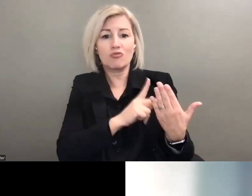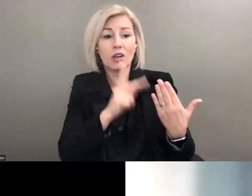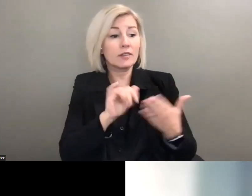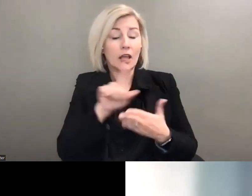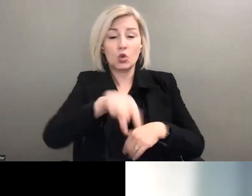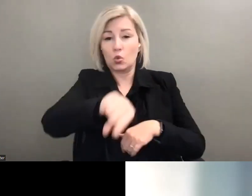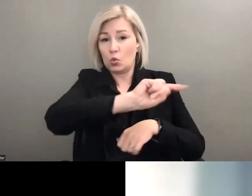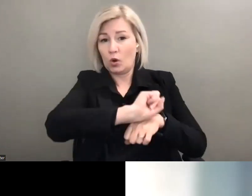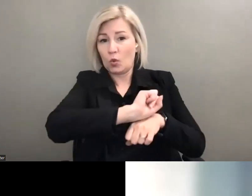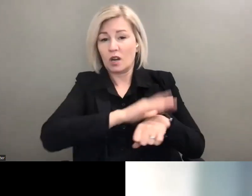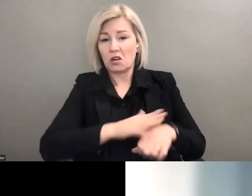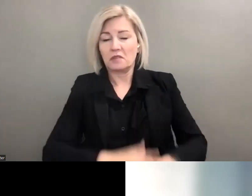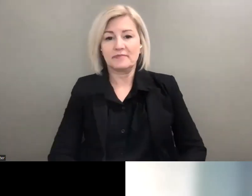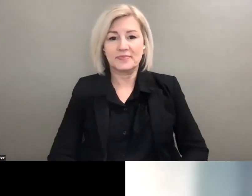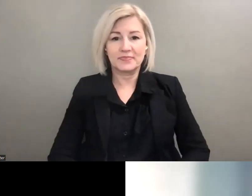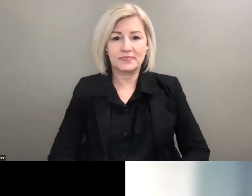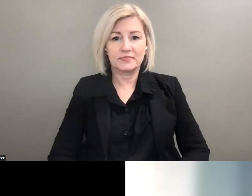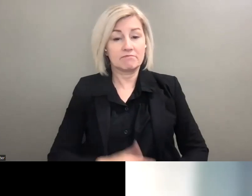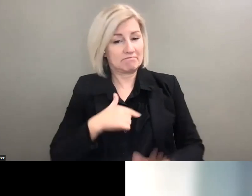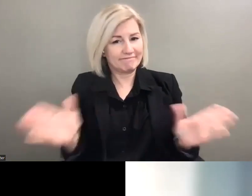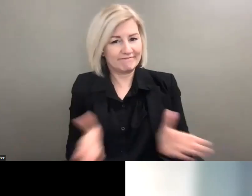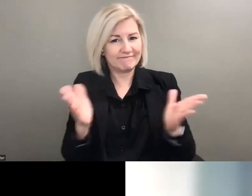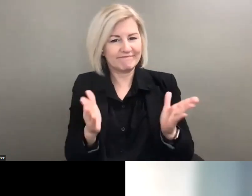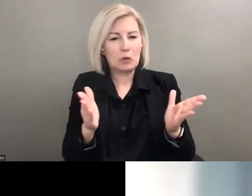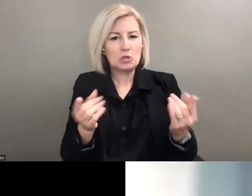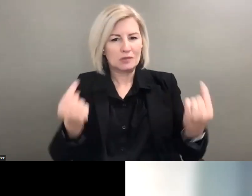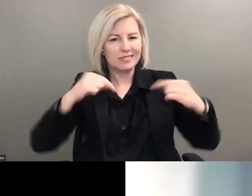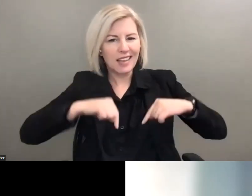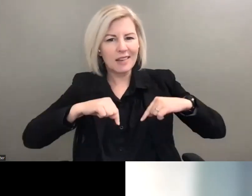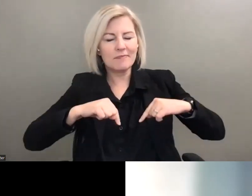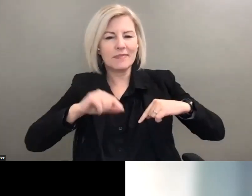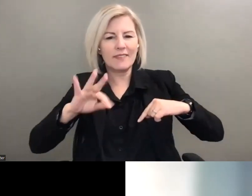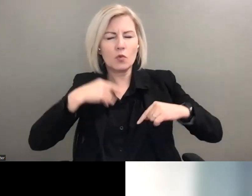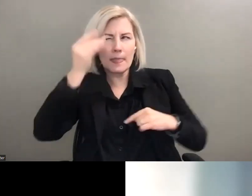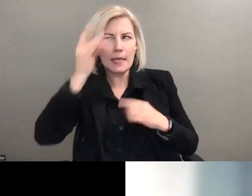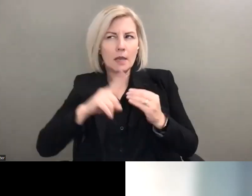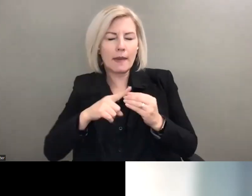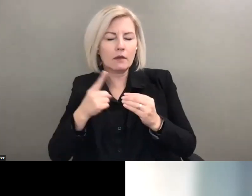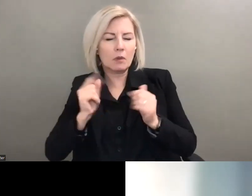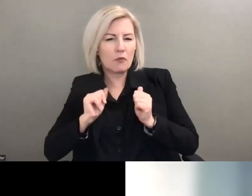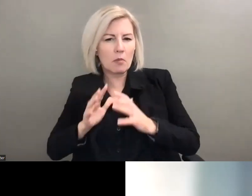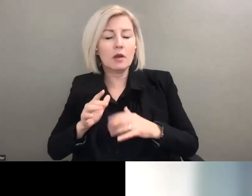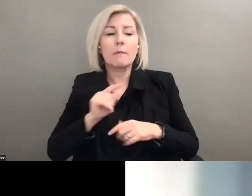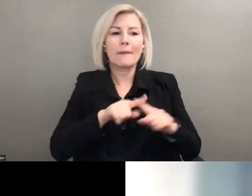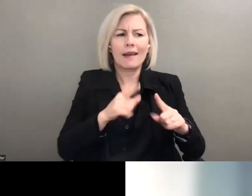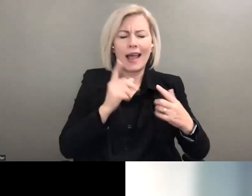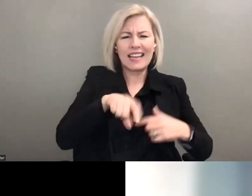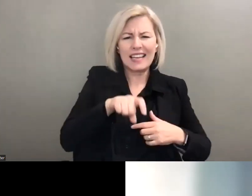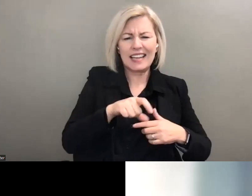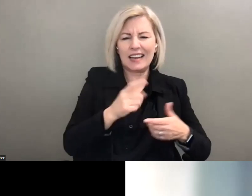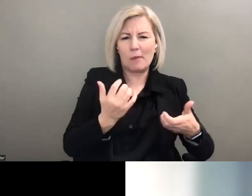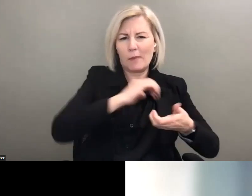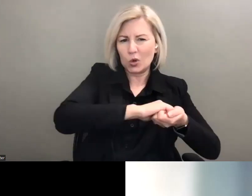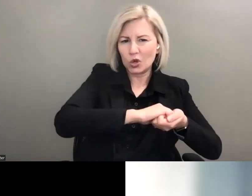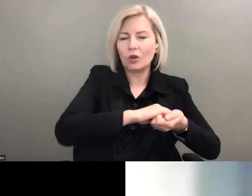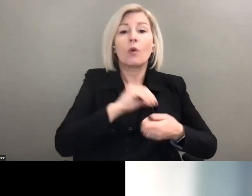working on. I encourage you to sign up if you have an artist in mind, but you're still looking for presenting partners, or if you'd